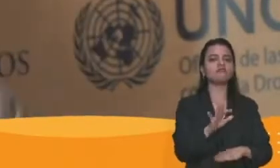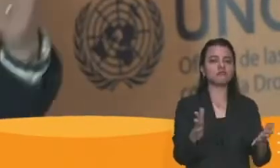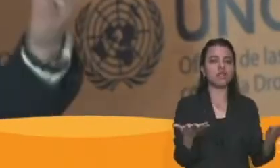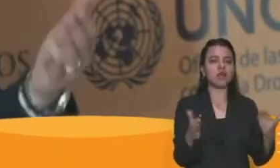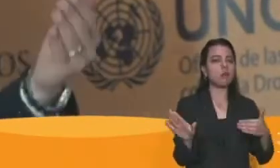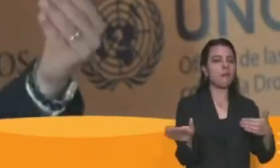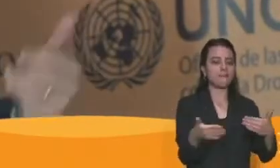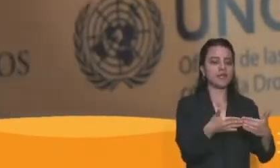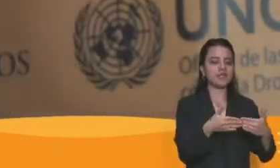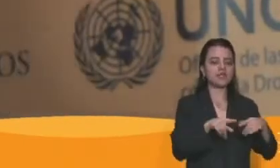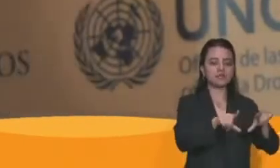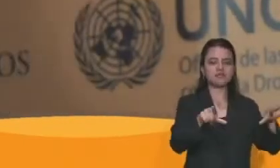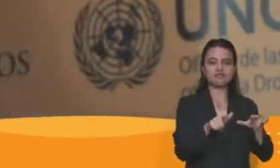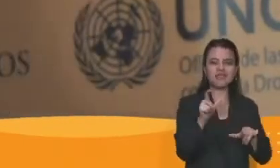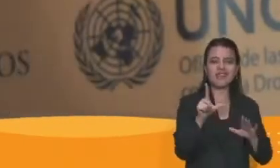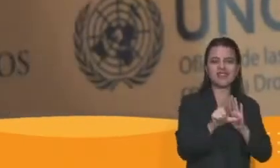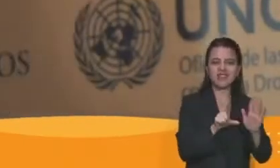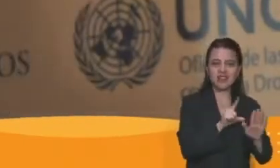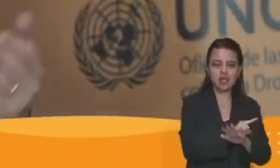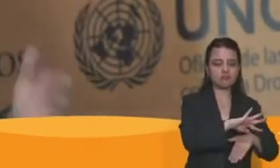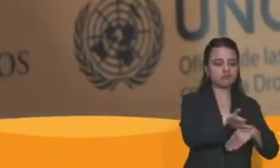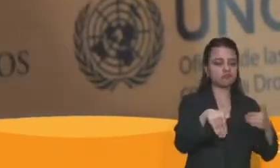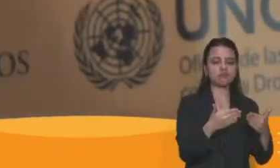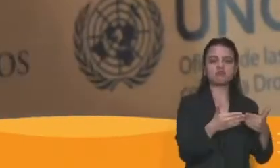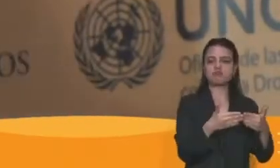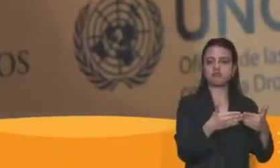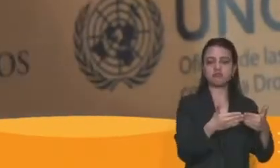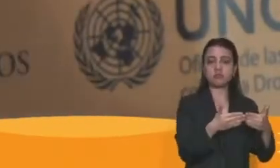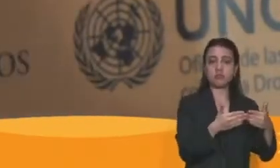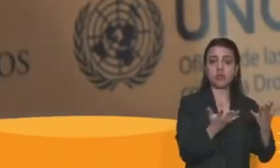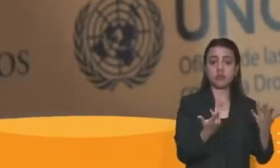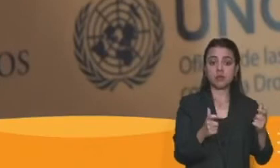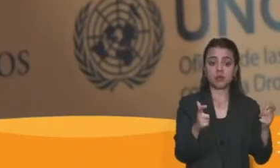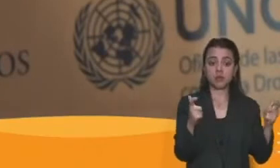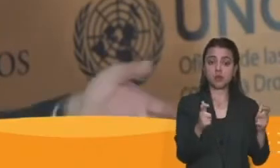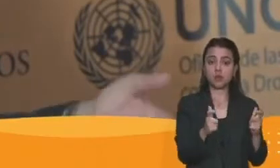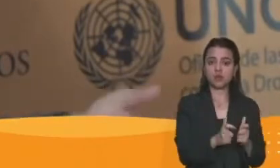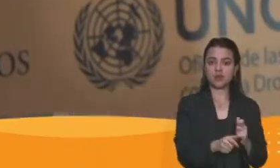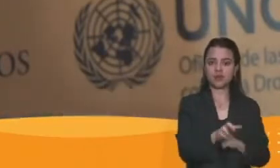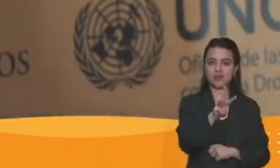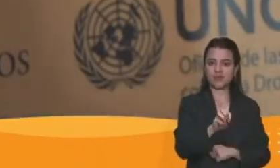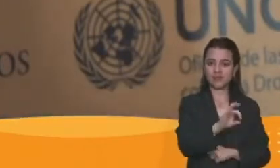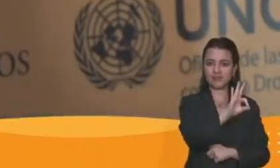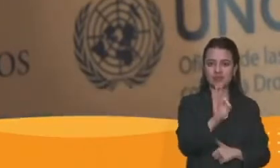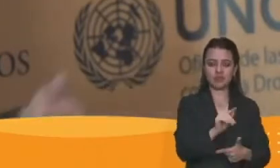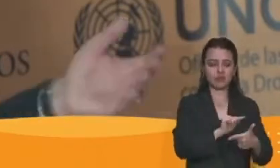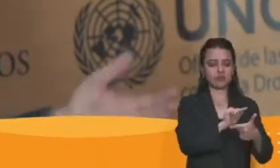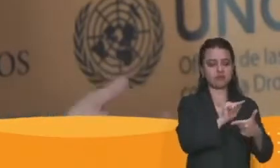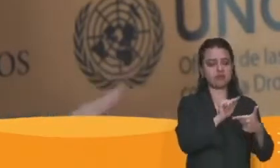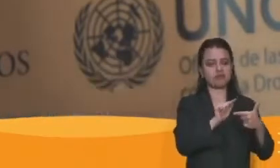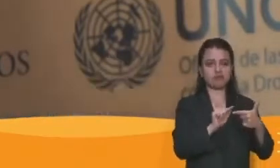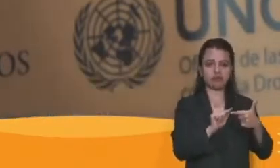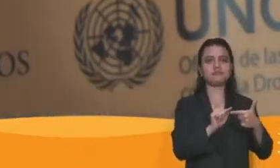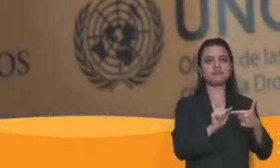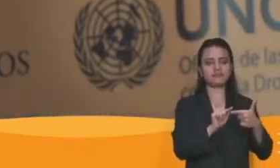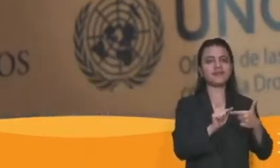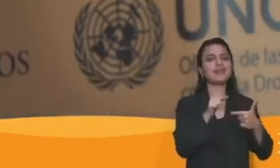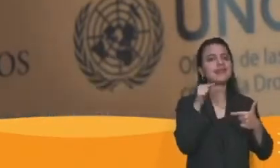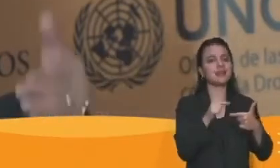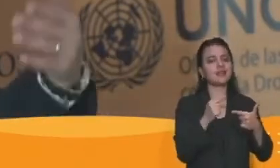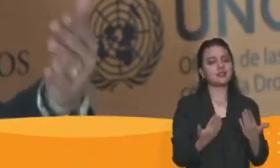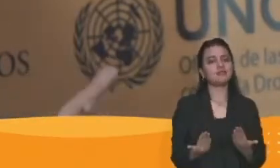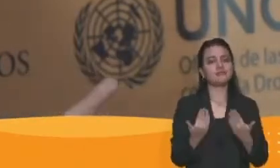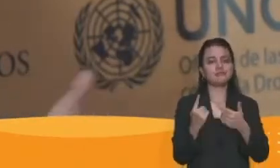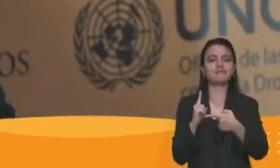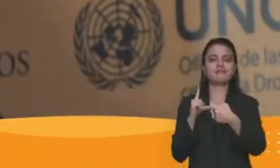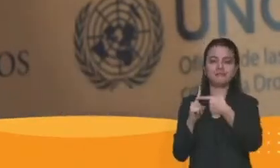one, but what is covered by the illicit exploitation reduced all the way to 80%. And I